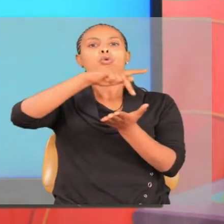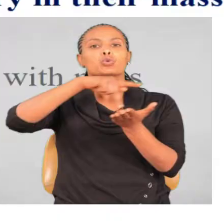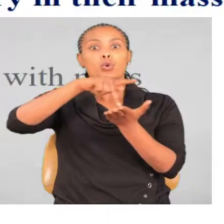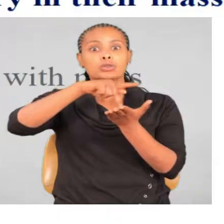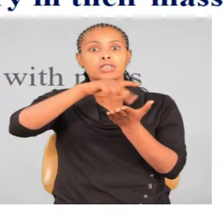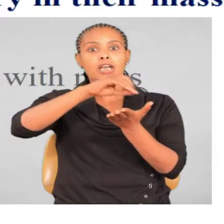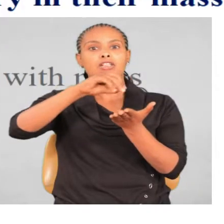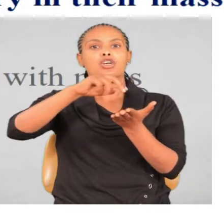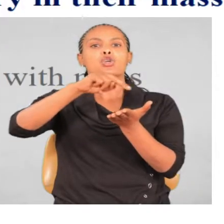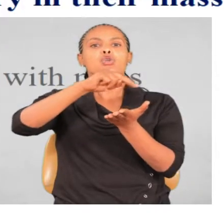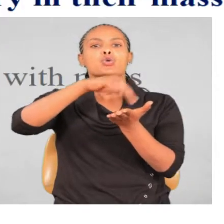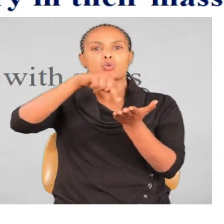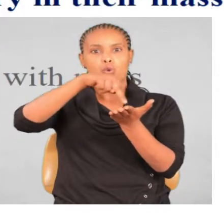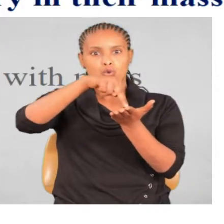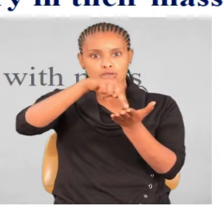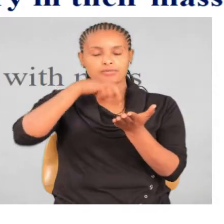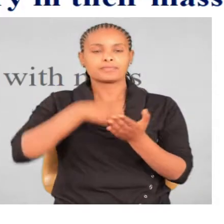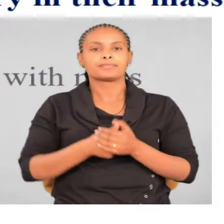and neutrons.